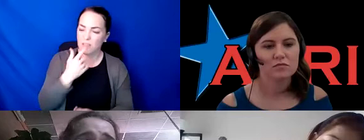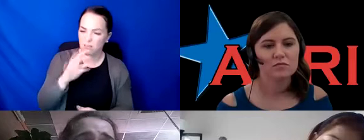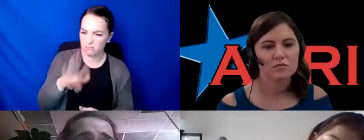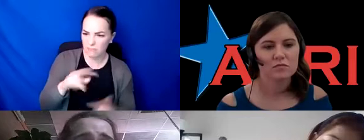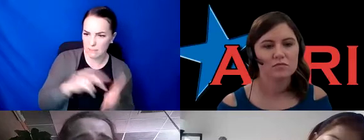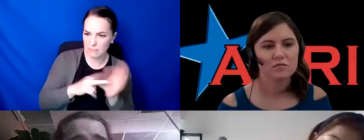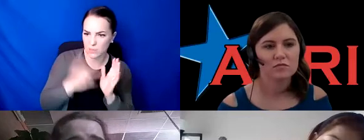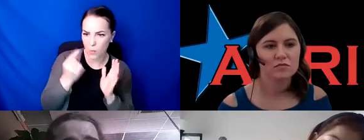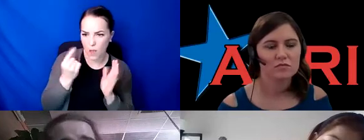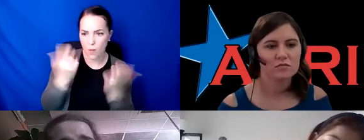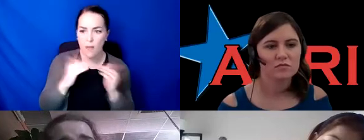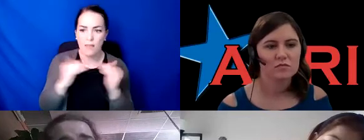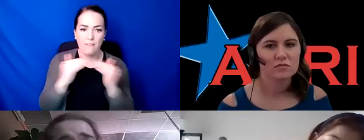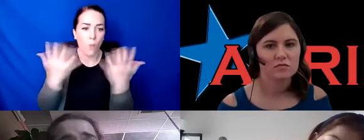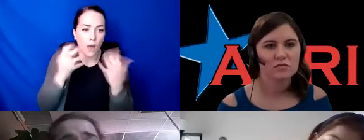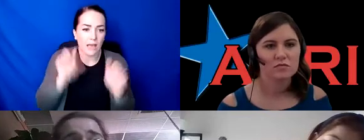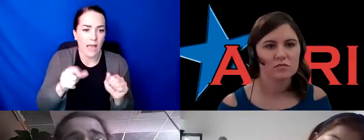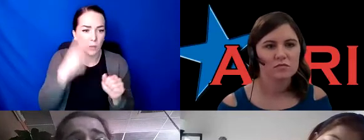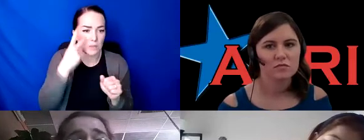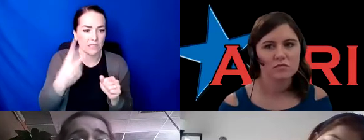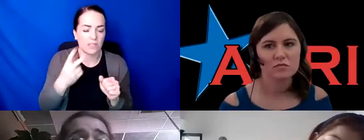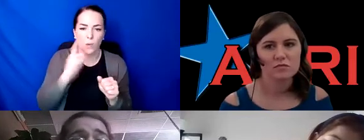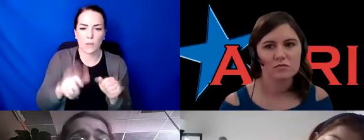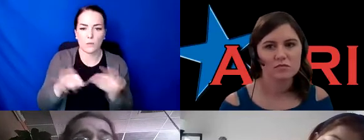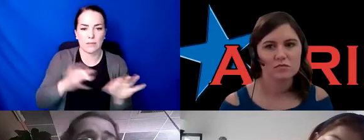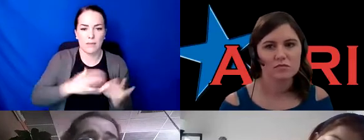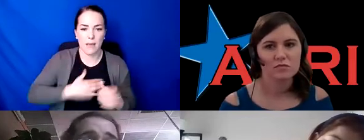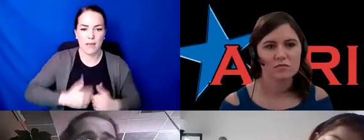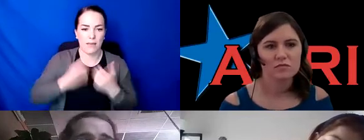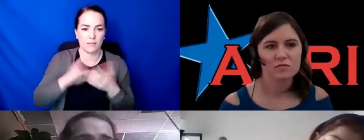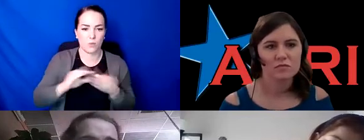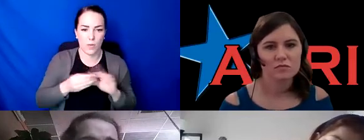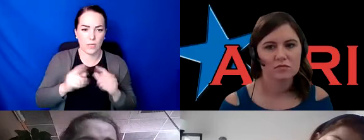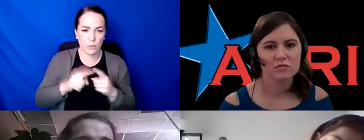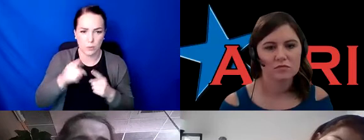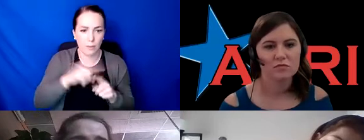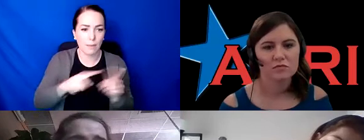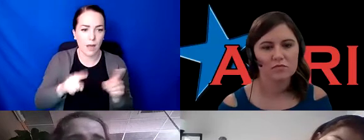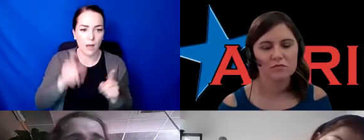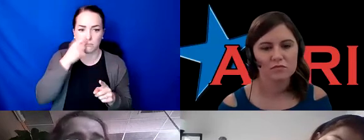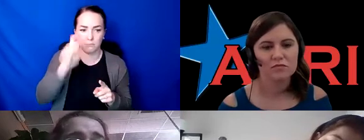What level? Like, I don't need to explain my life story to you, but let me tell you about my disability.